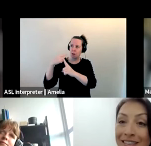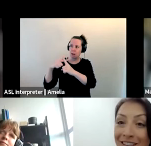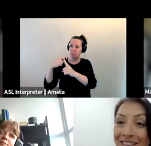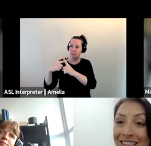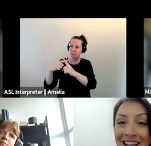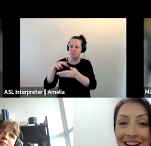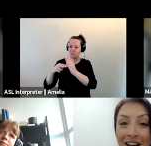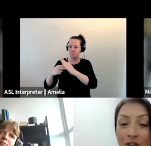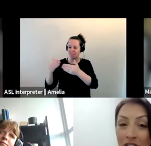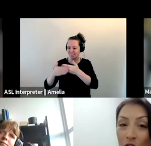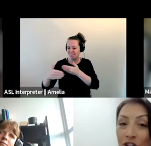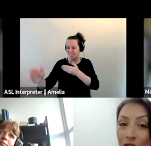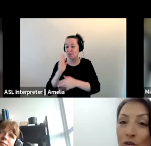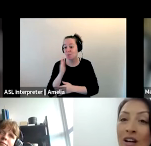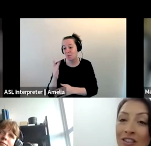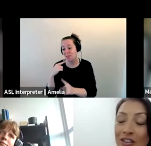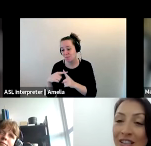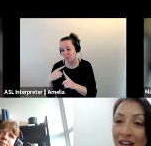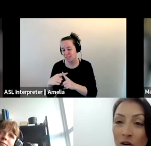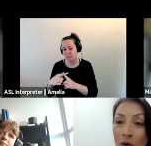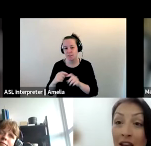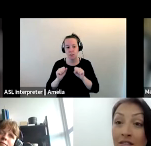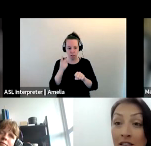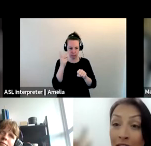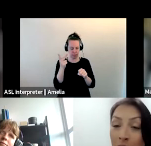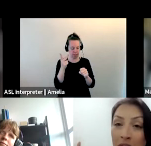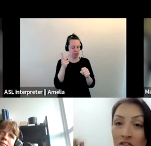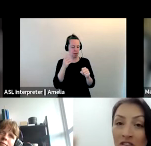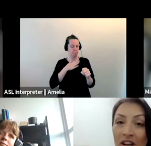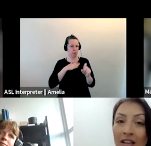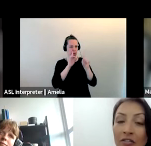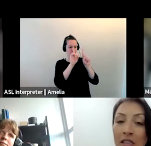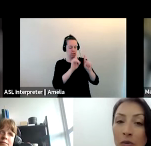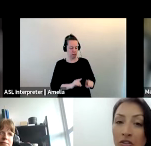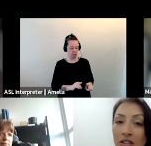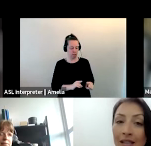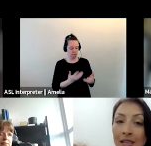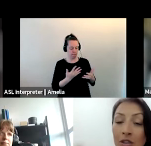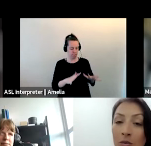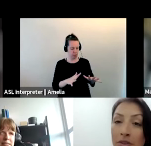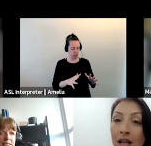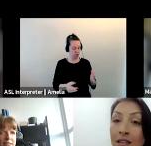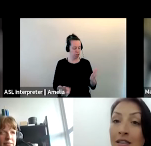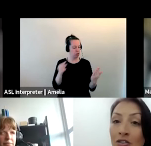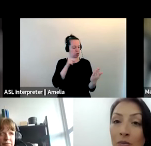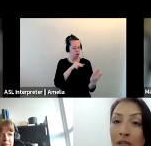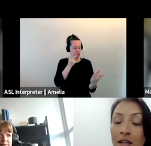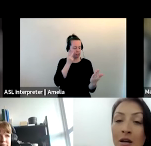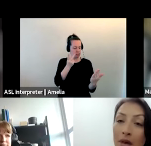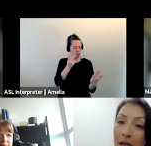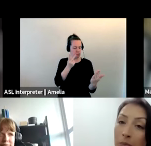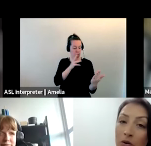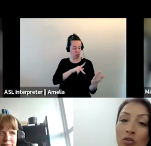the details, you can look through and understand, okay, let me just check if this person has similar personality to